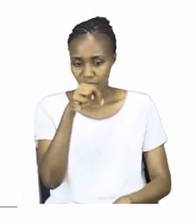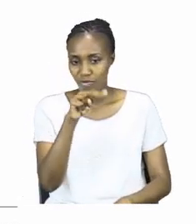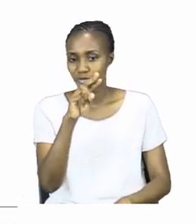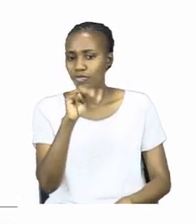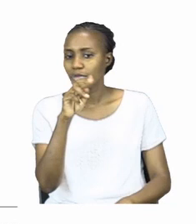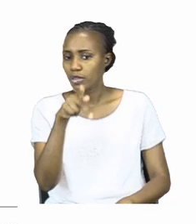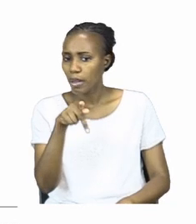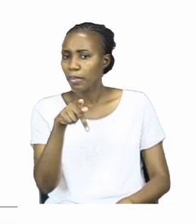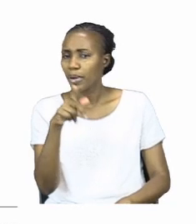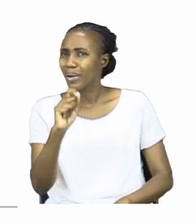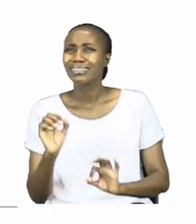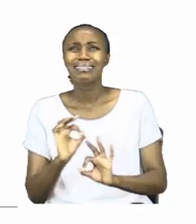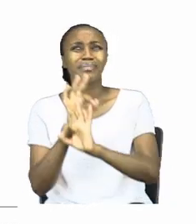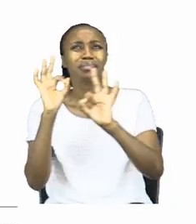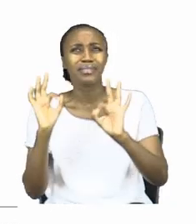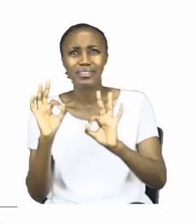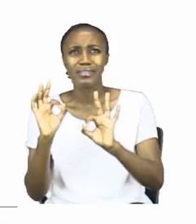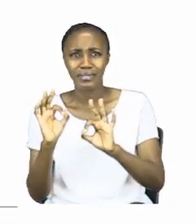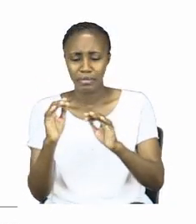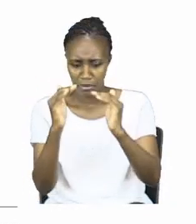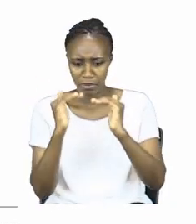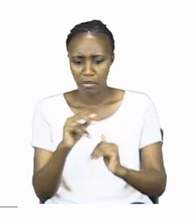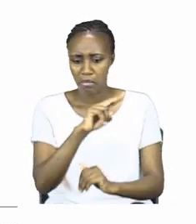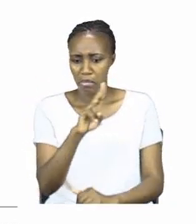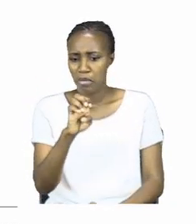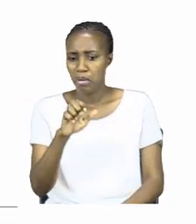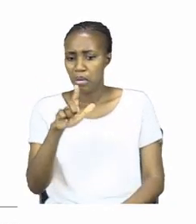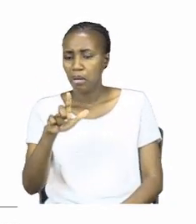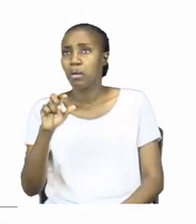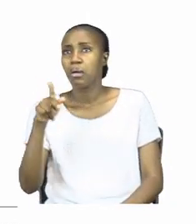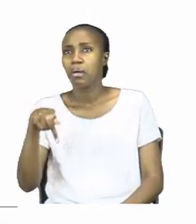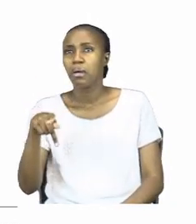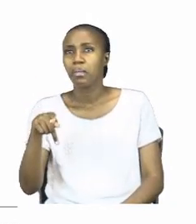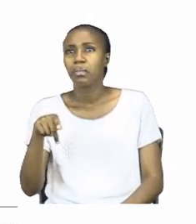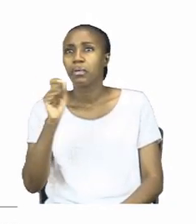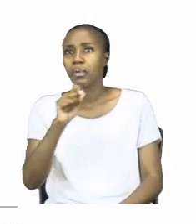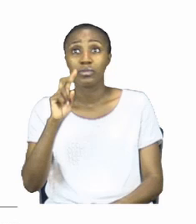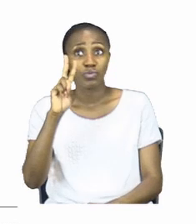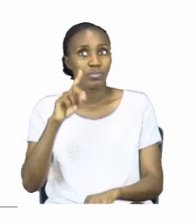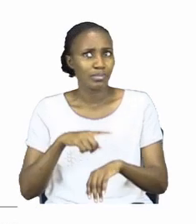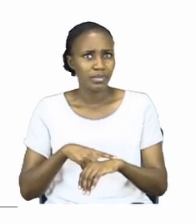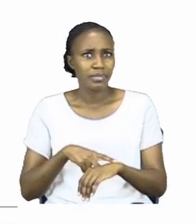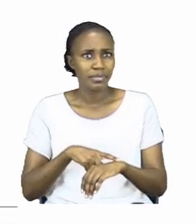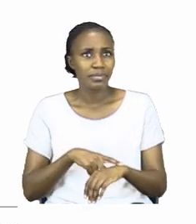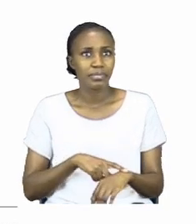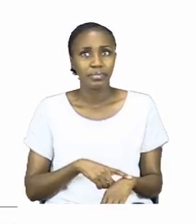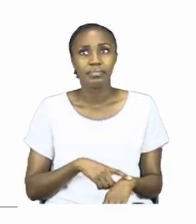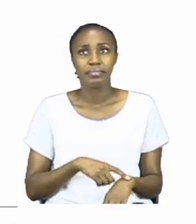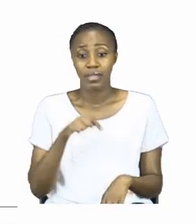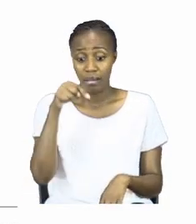your letters correctly. When you're done with that, you need to find the words in